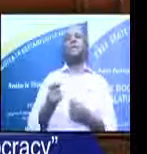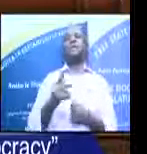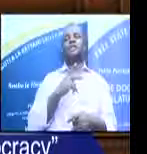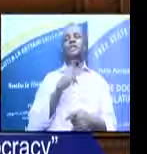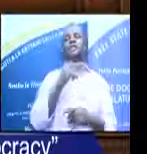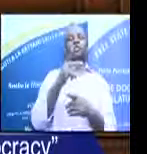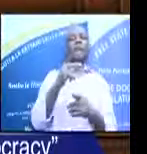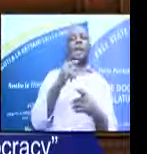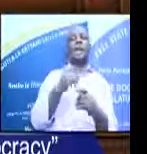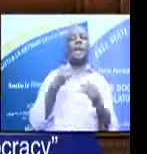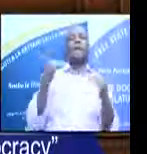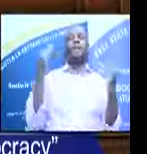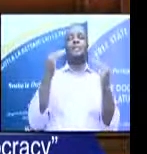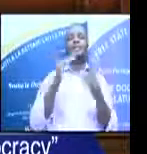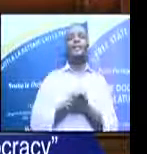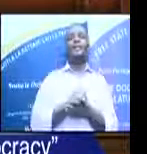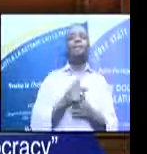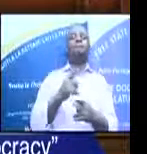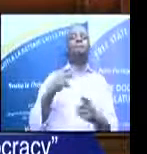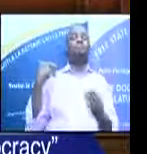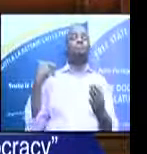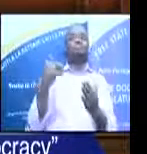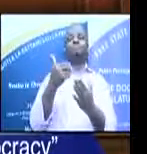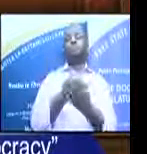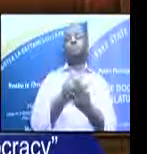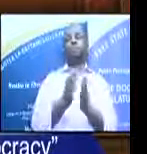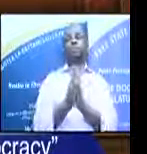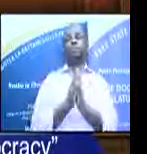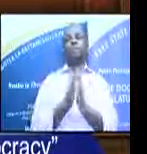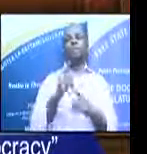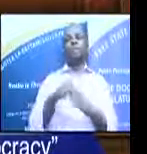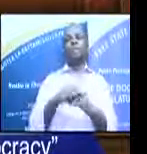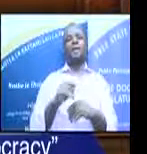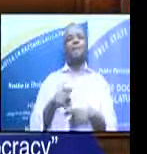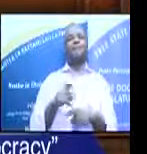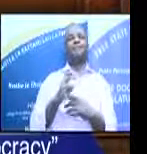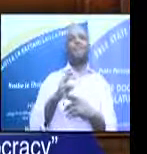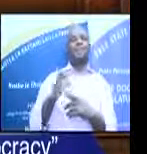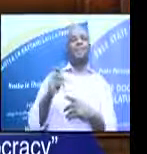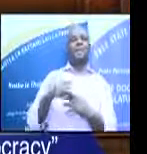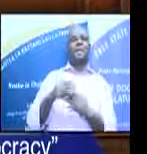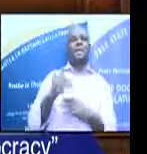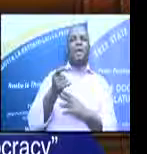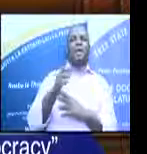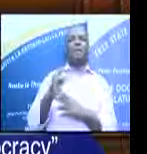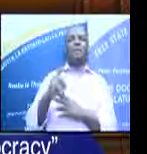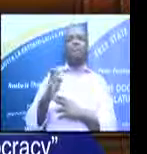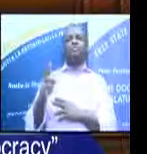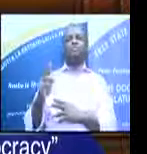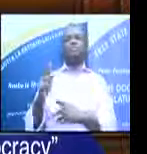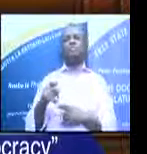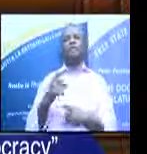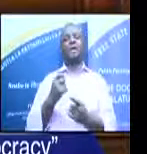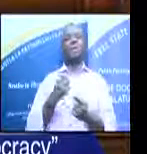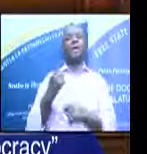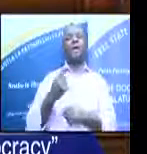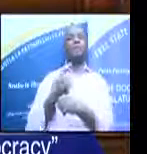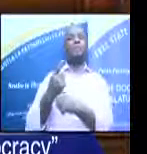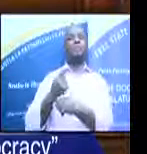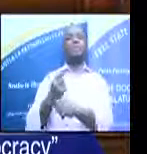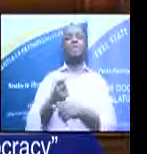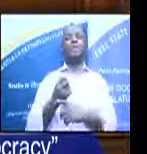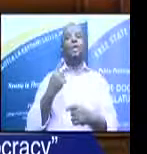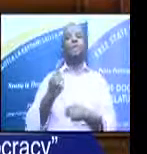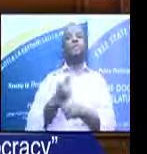loudly. I have requested Honorable Khakau over and over again. And when I try to call her